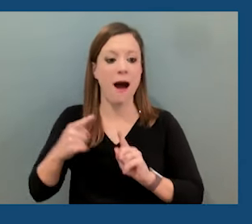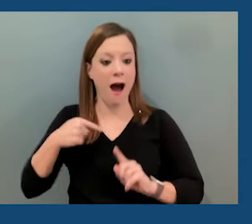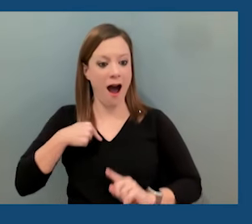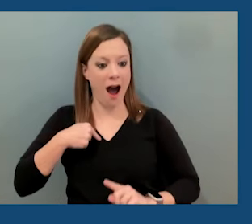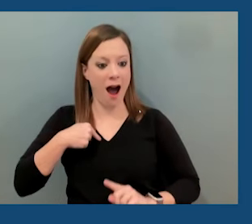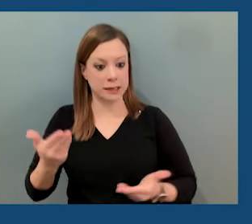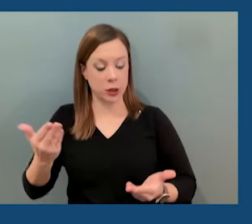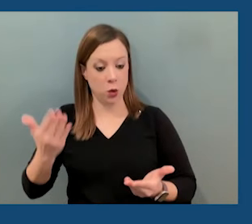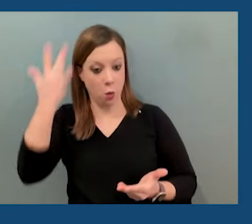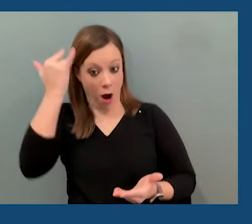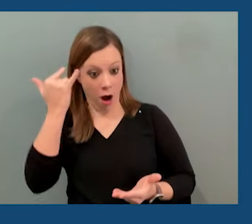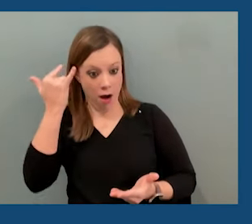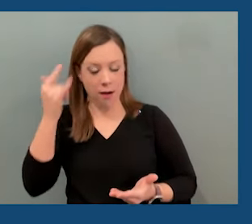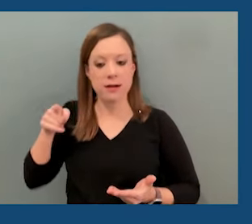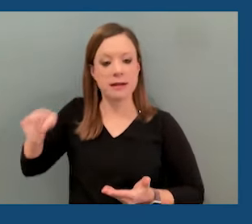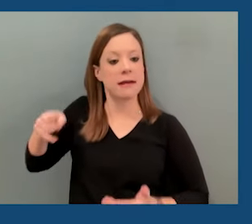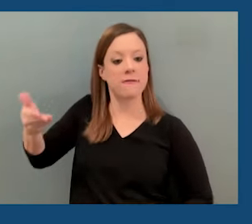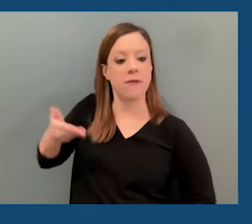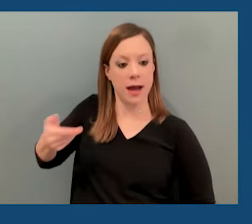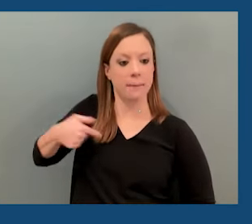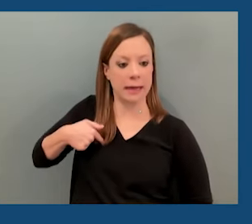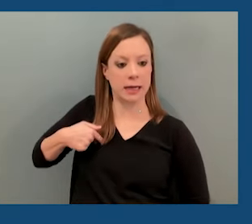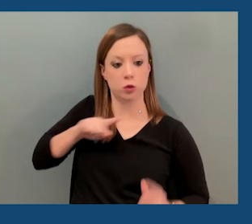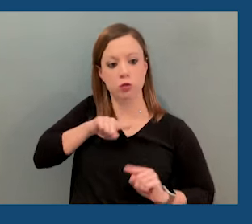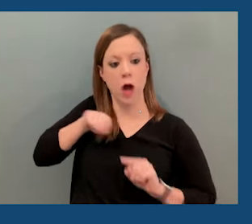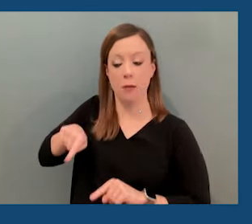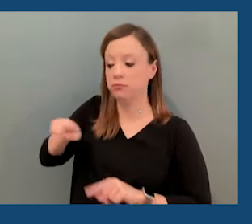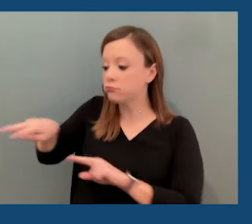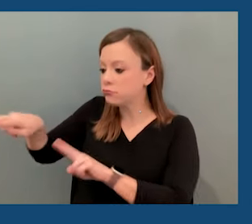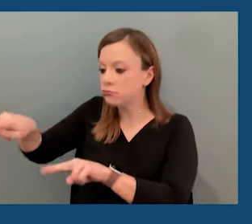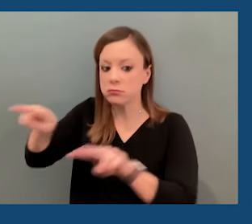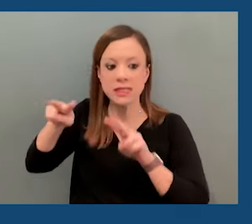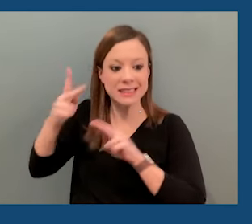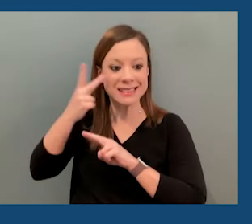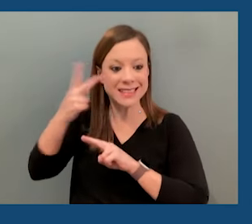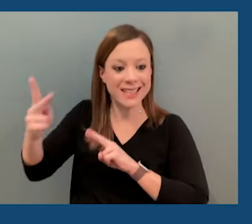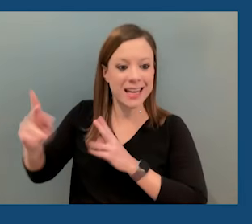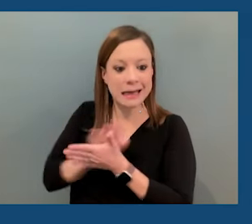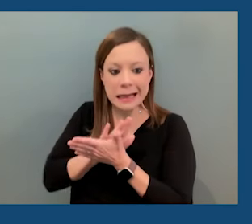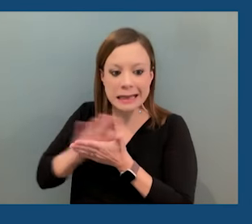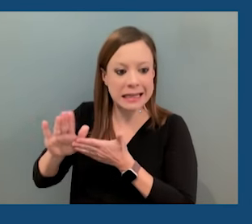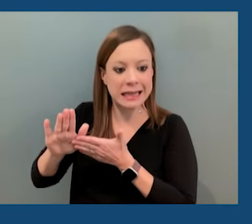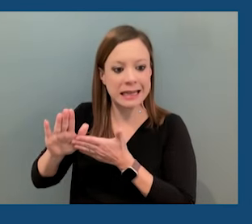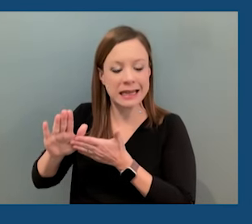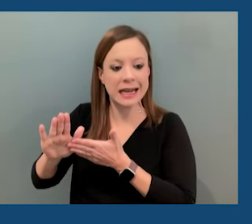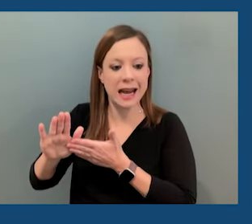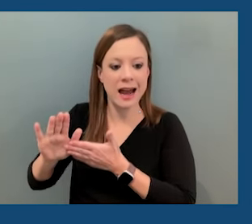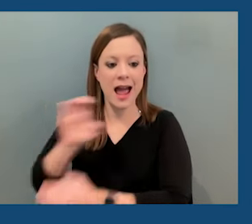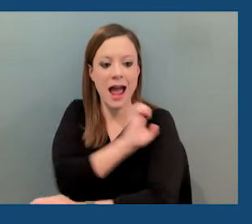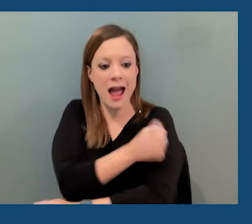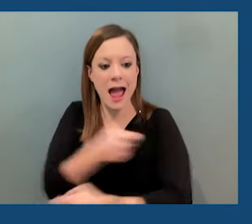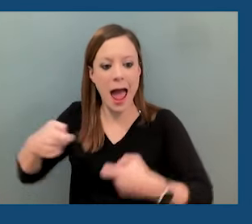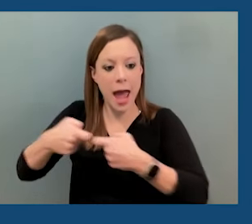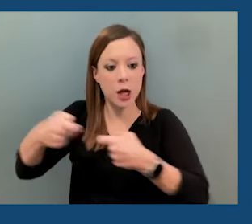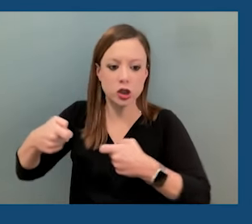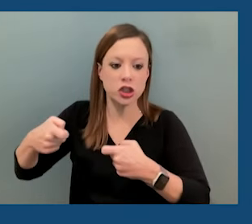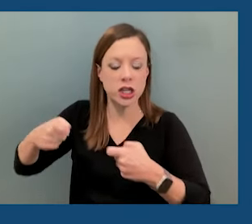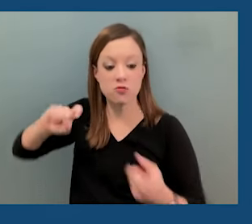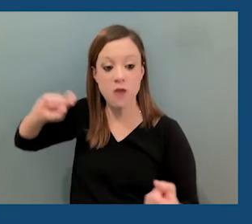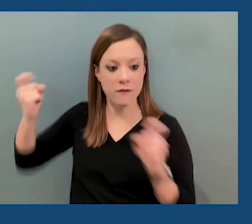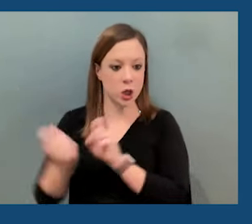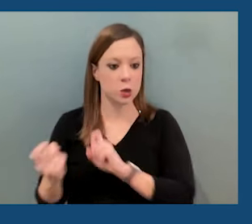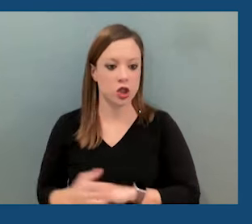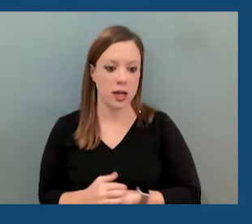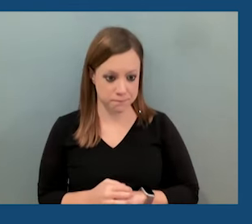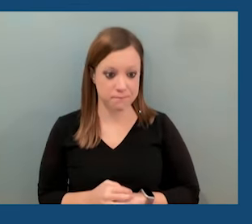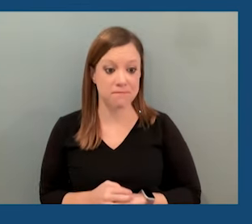really the beginning of the clean energy revolution that he was undertaking here with his council, and you